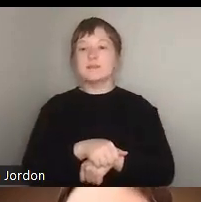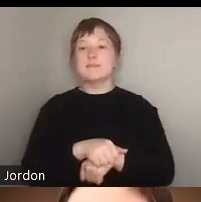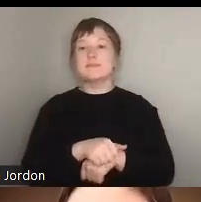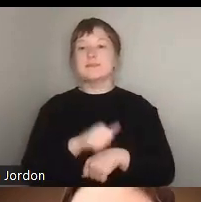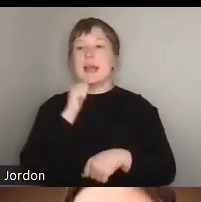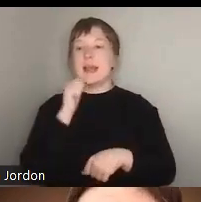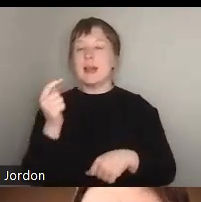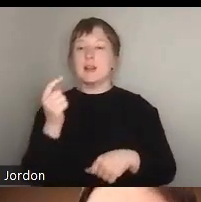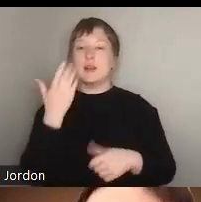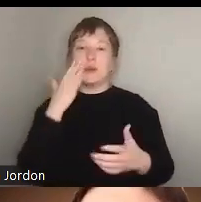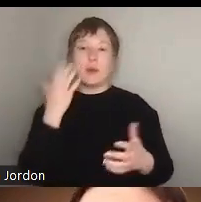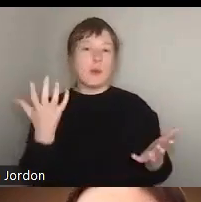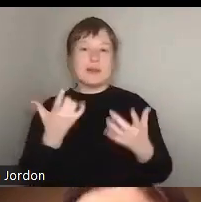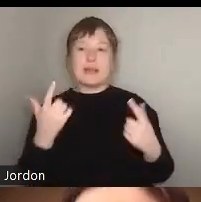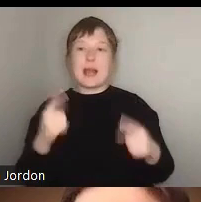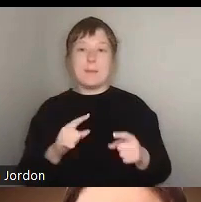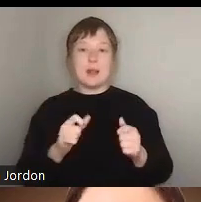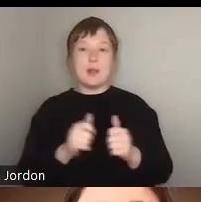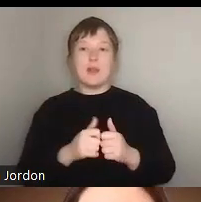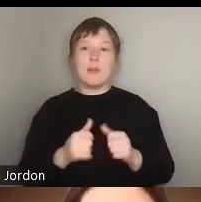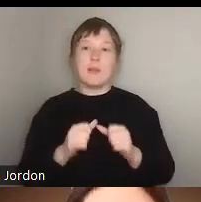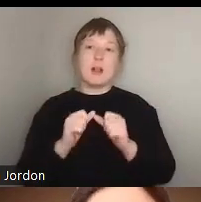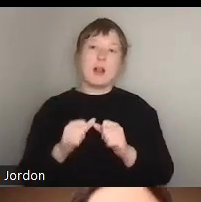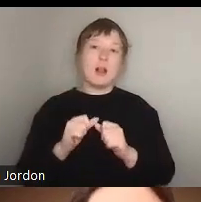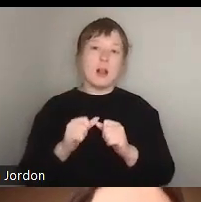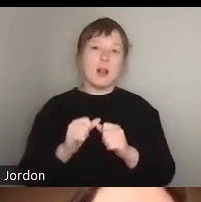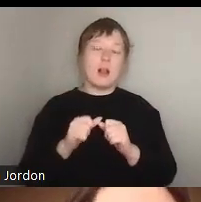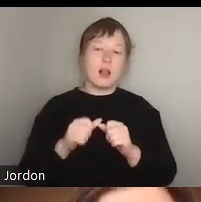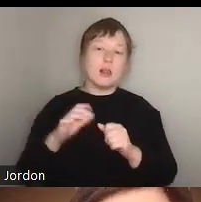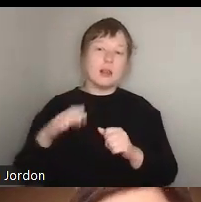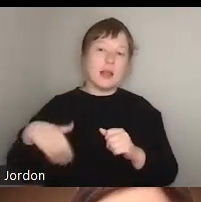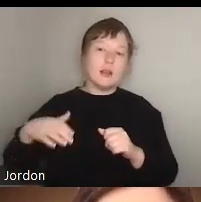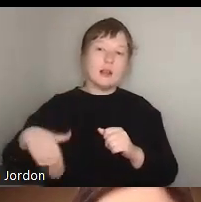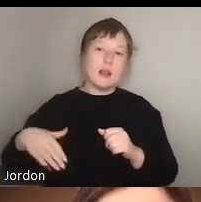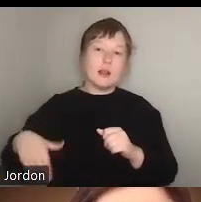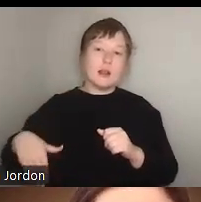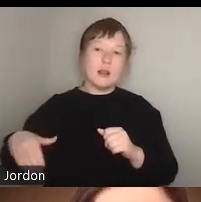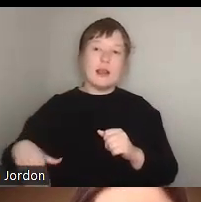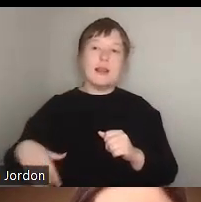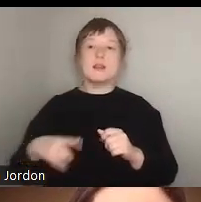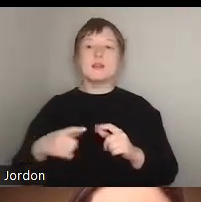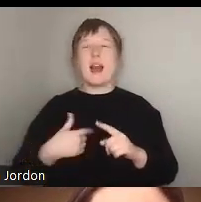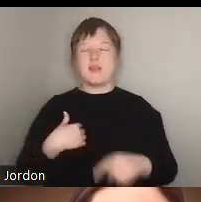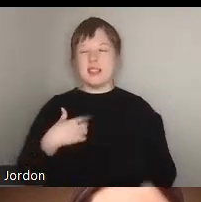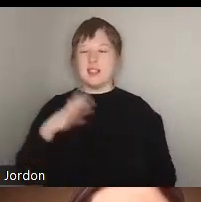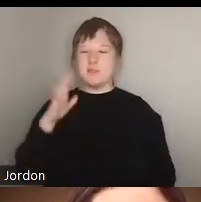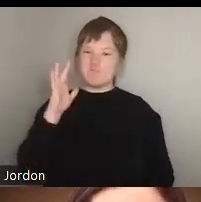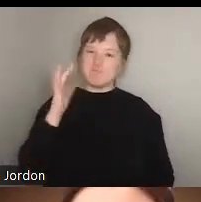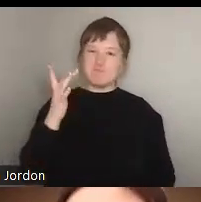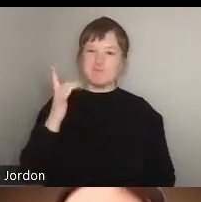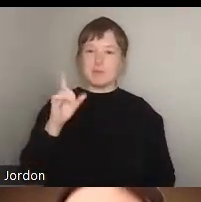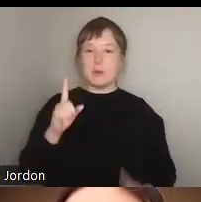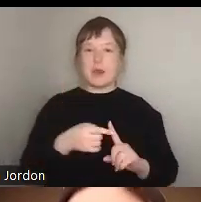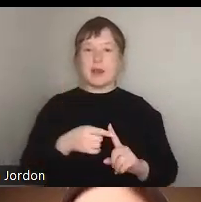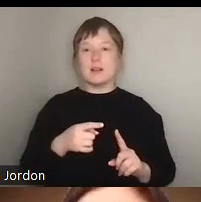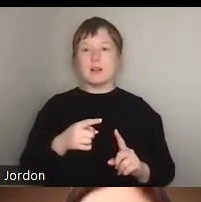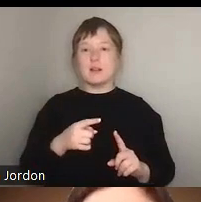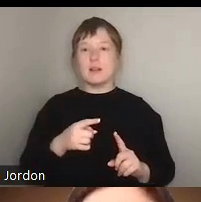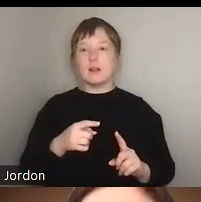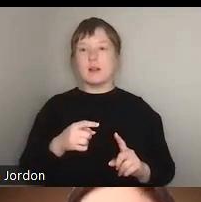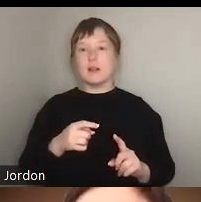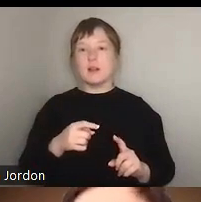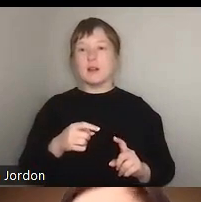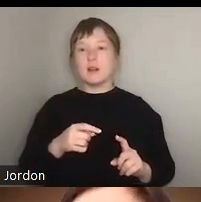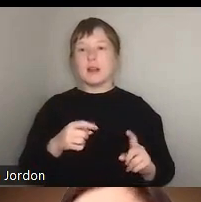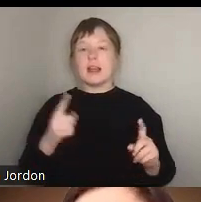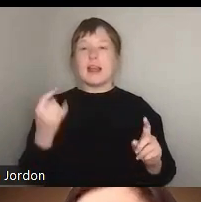on the other end that's actually making them regularly late, which is why I have a little bit of a pet peeve when sometimes, and it can happen to mental health therapists sometimes, where